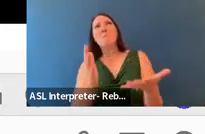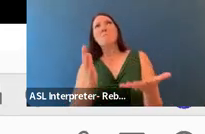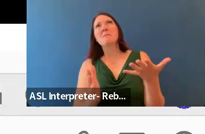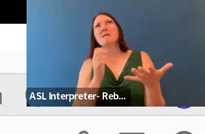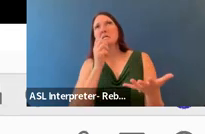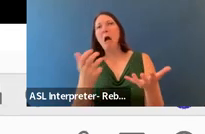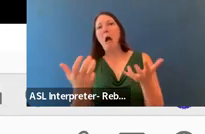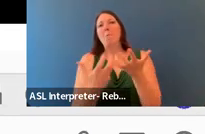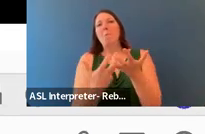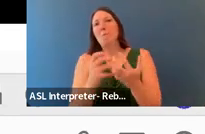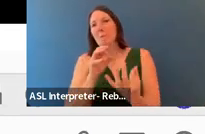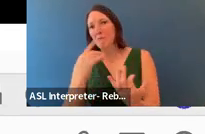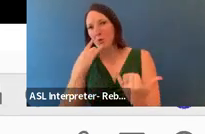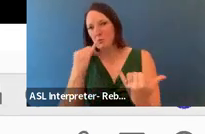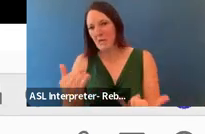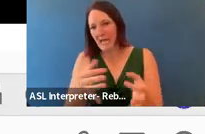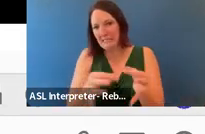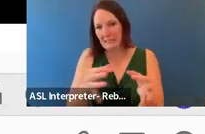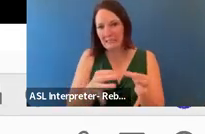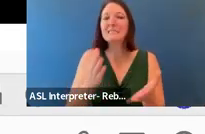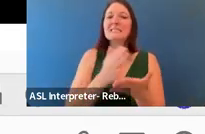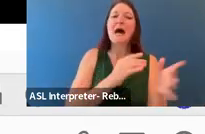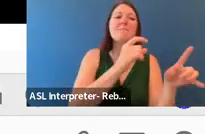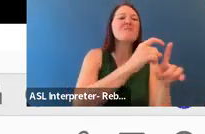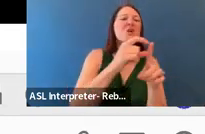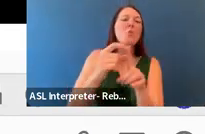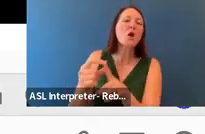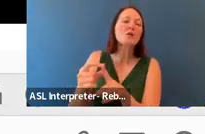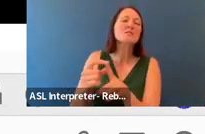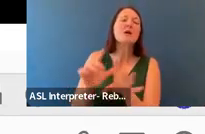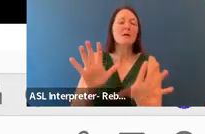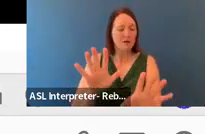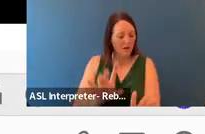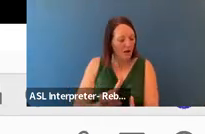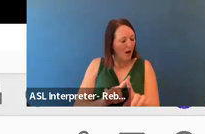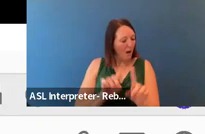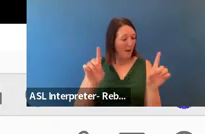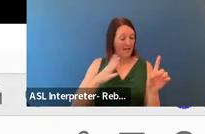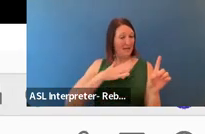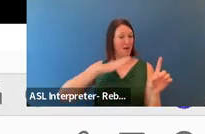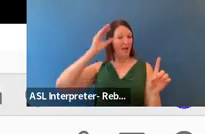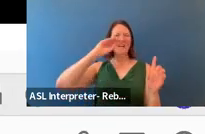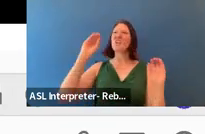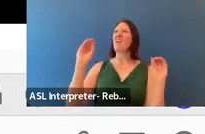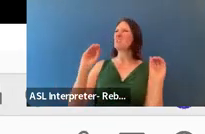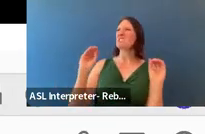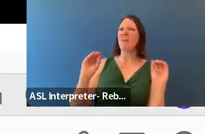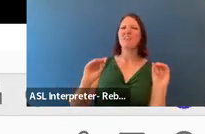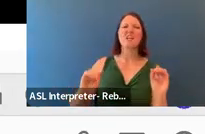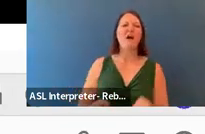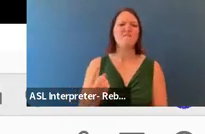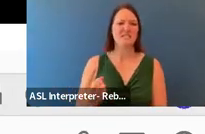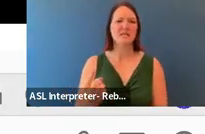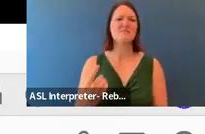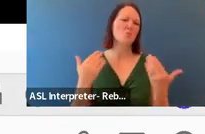today with regard to some of the words you'll hear, but none of it, from my opinion, is offensive. So if we could